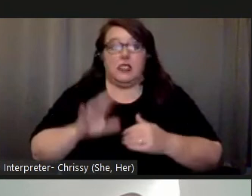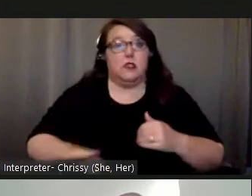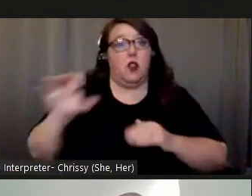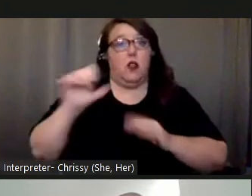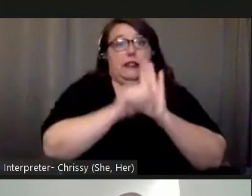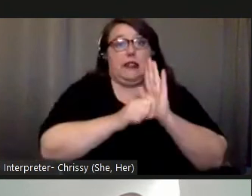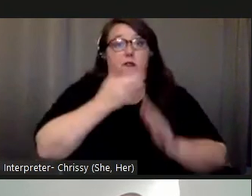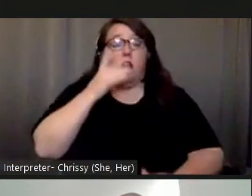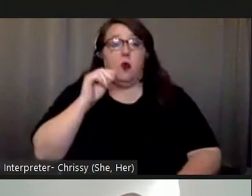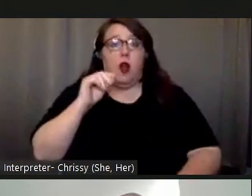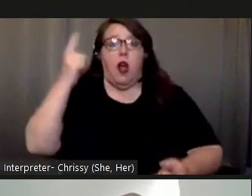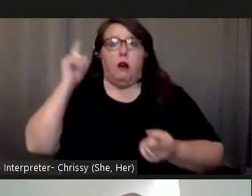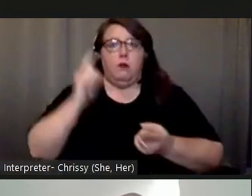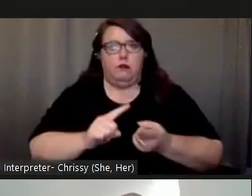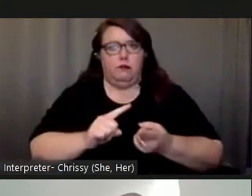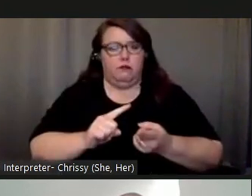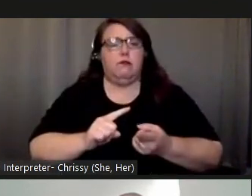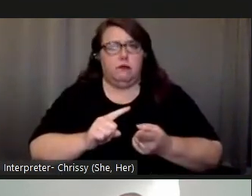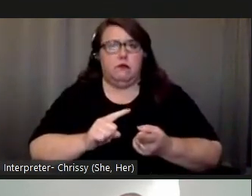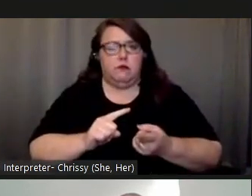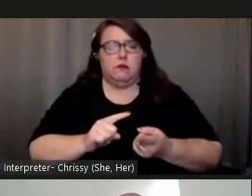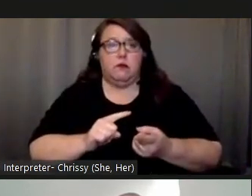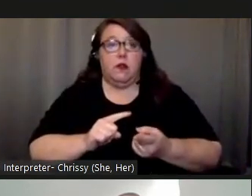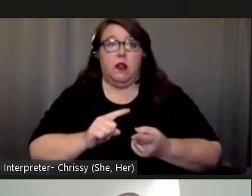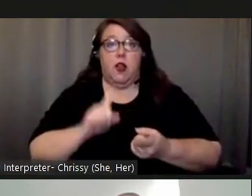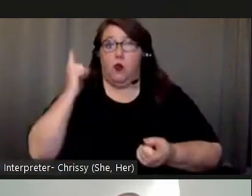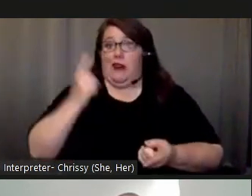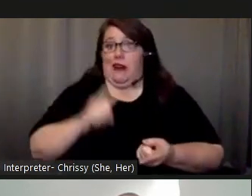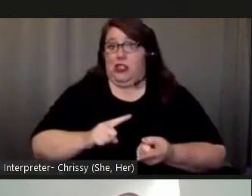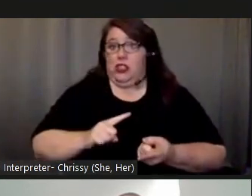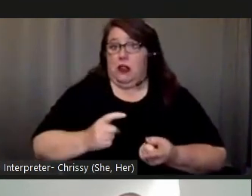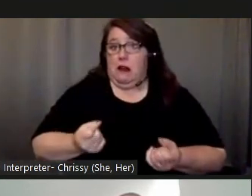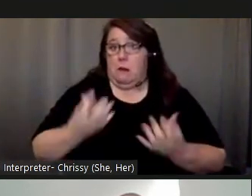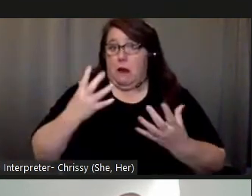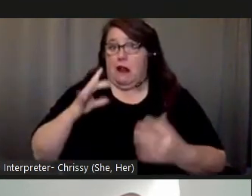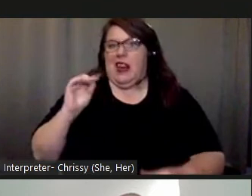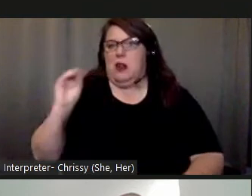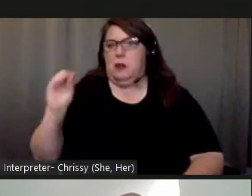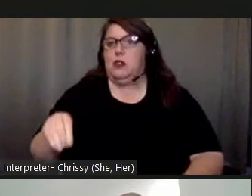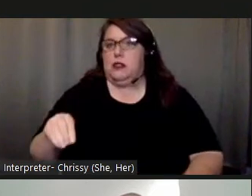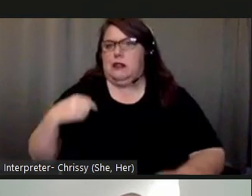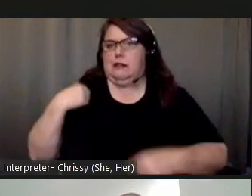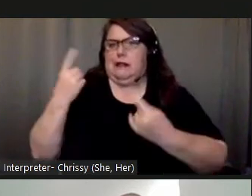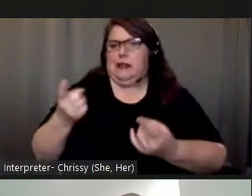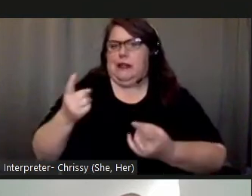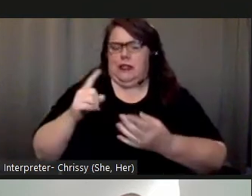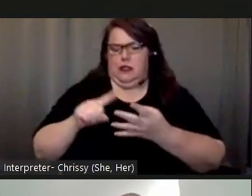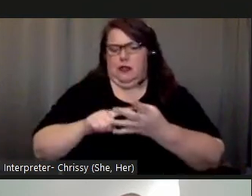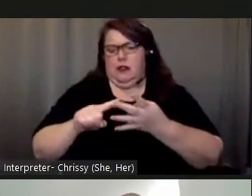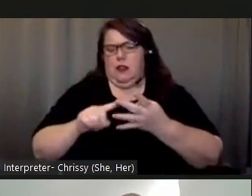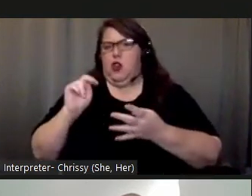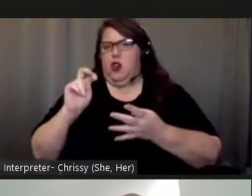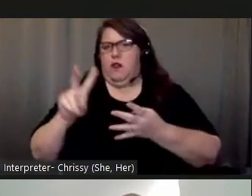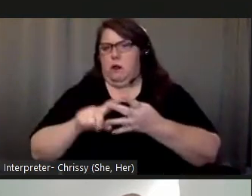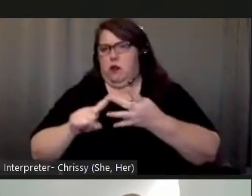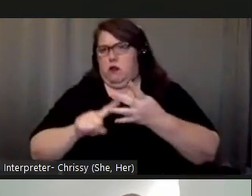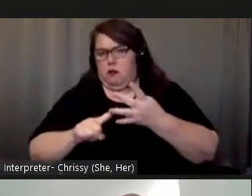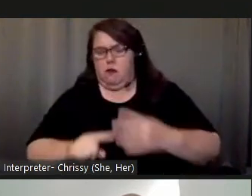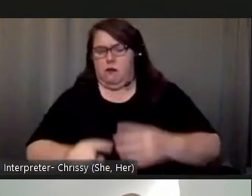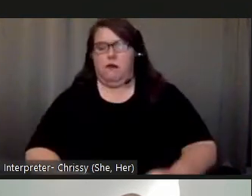of Colorado, over 80% reduction since our peak in mid-November. And so